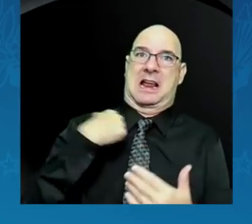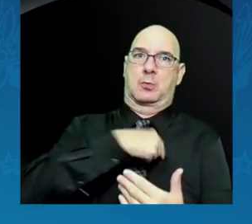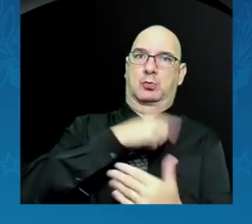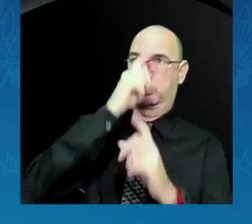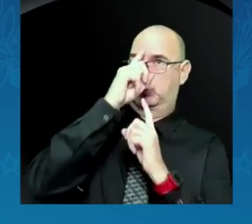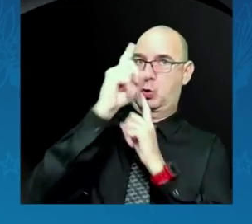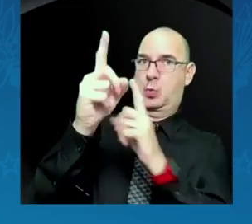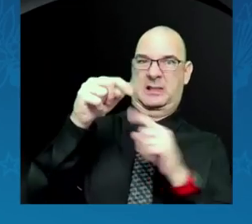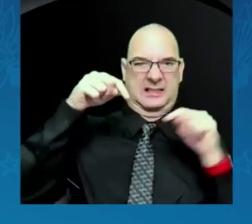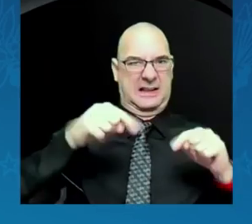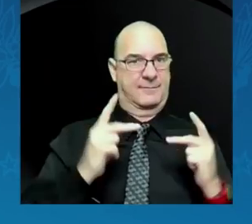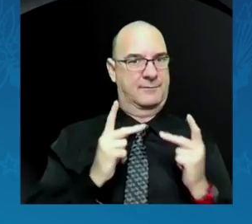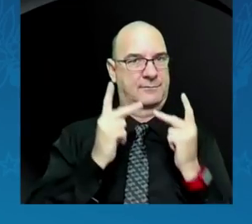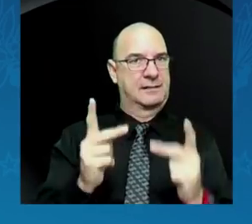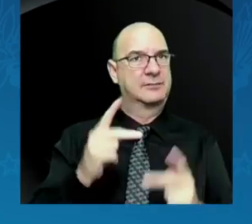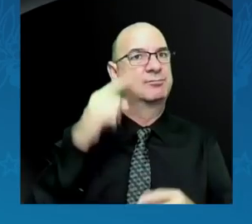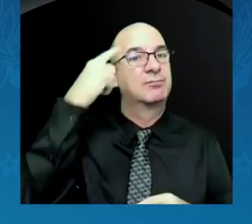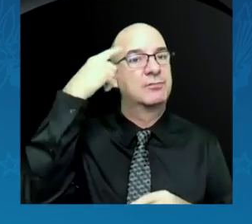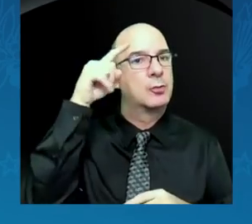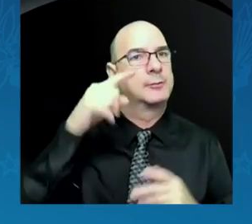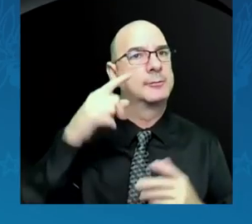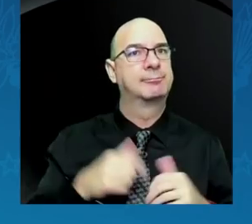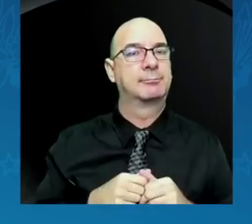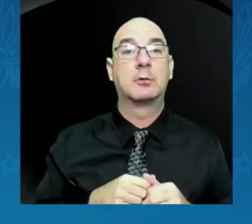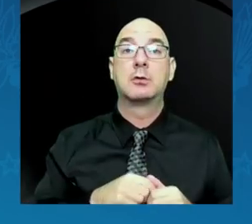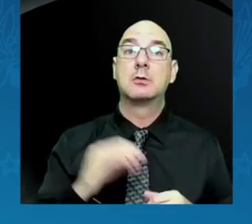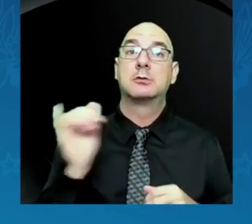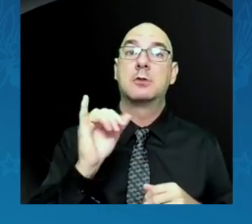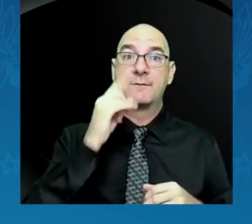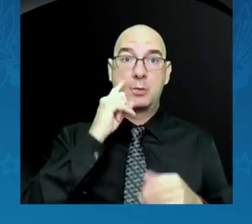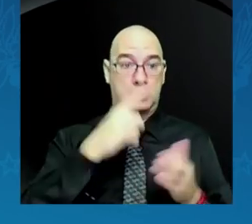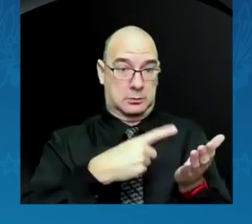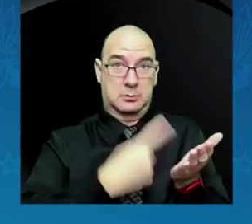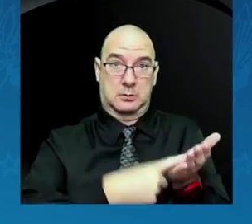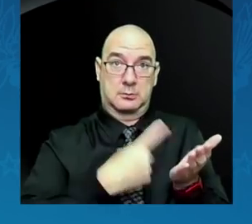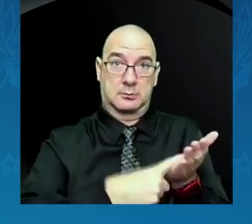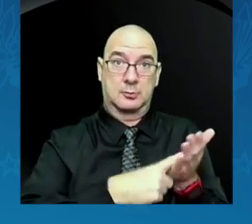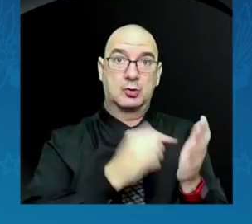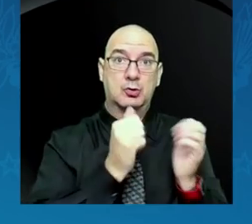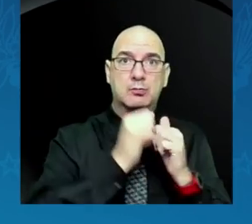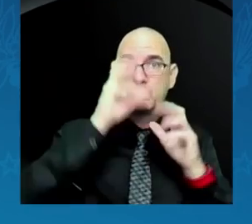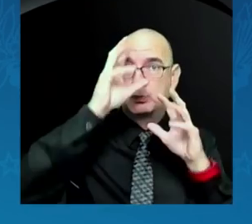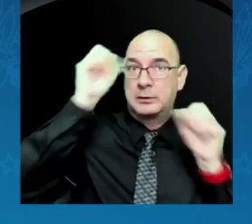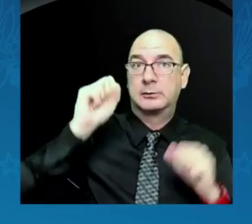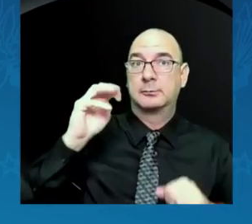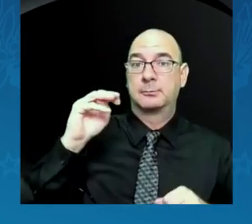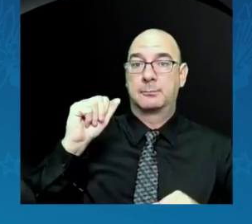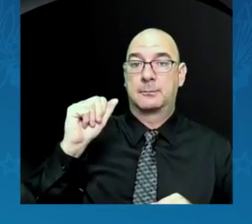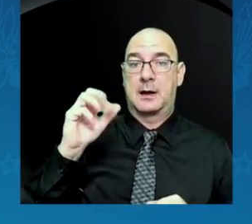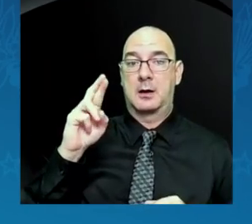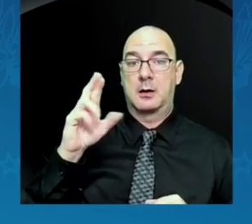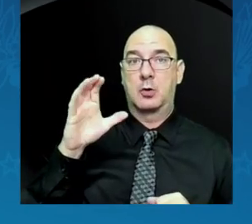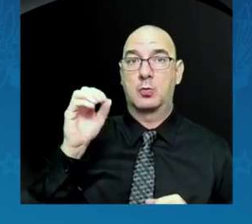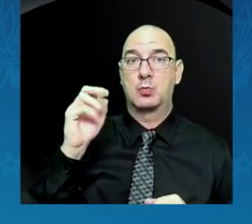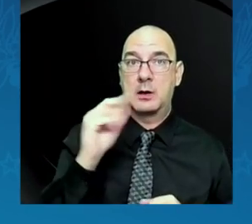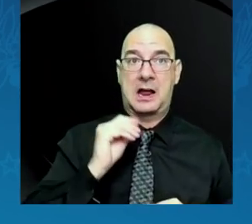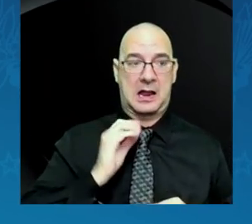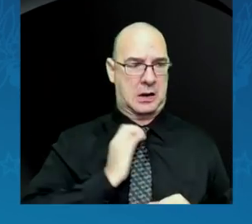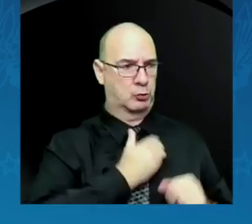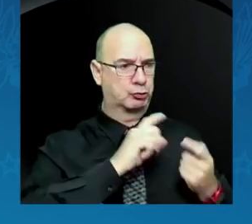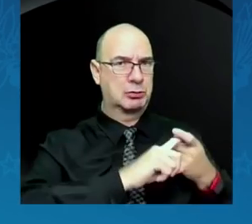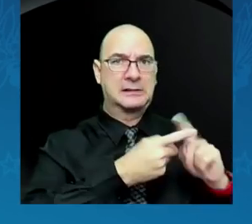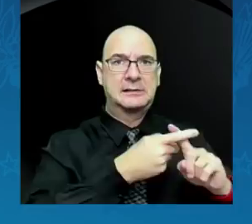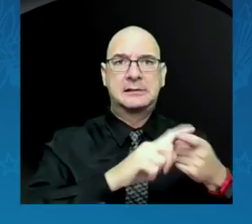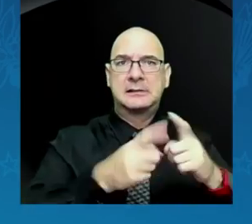and in particular, with President Macron and our friends and allies in France, what we must do